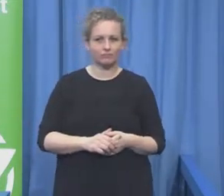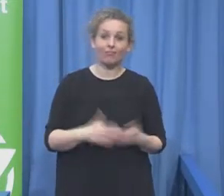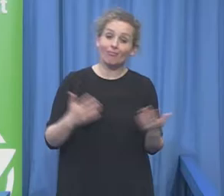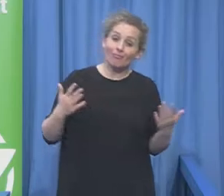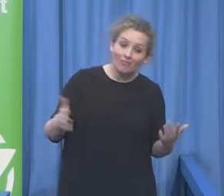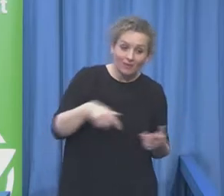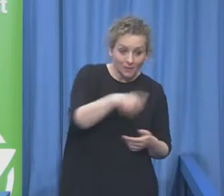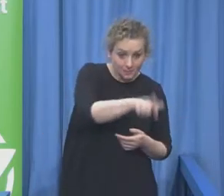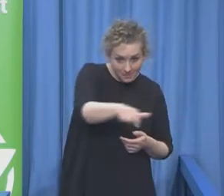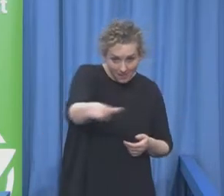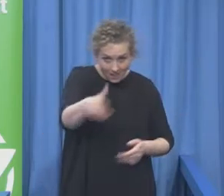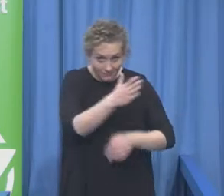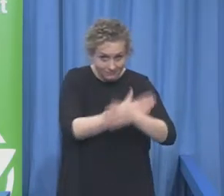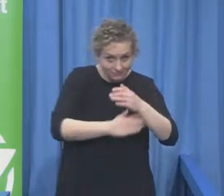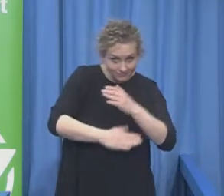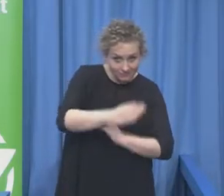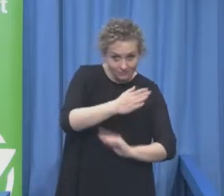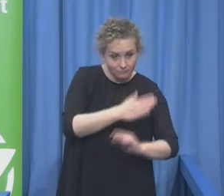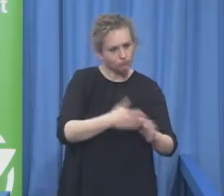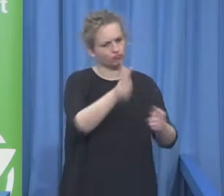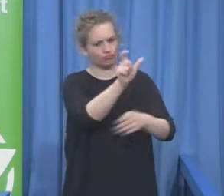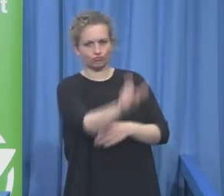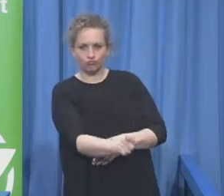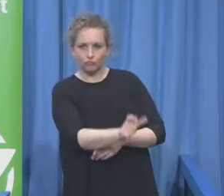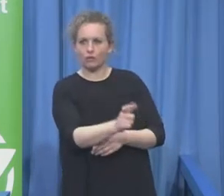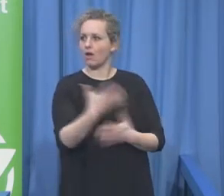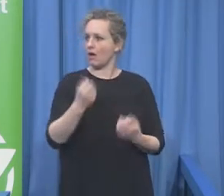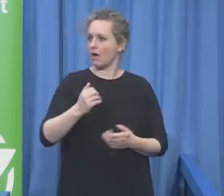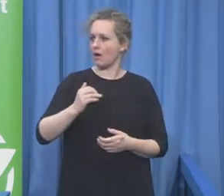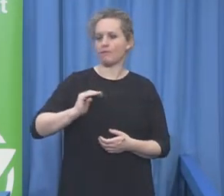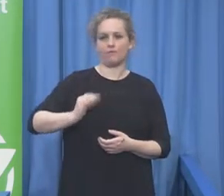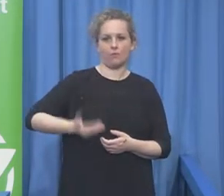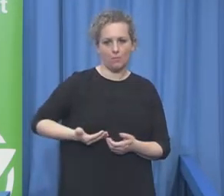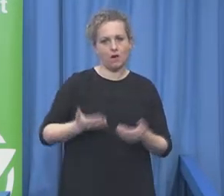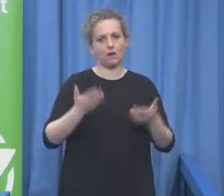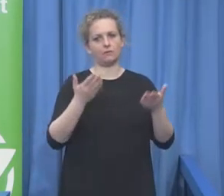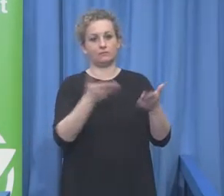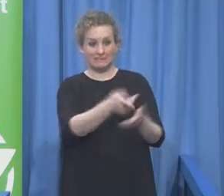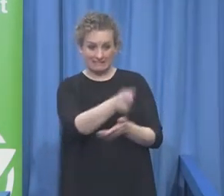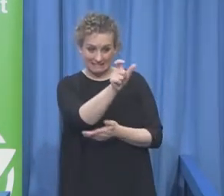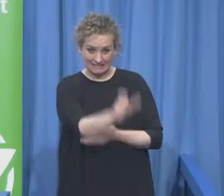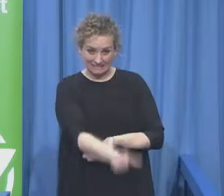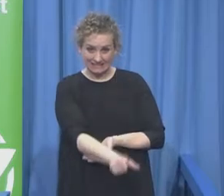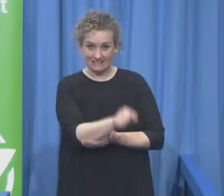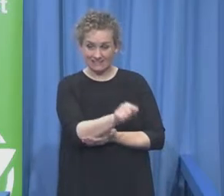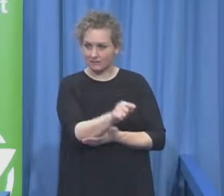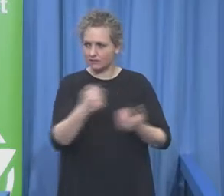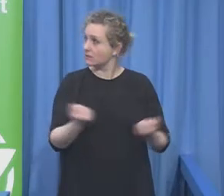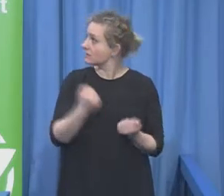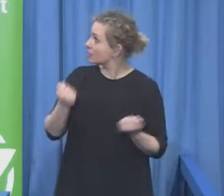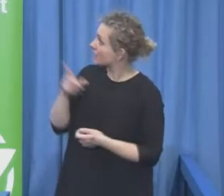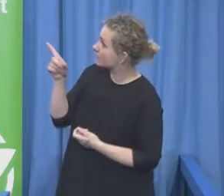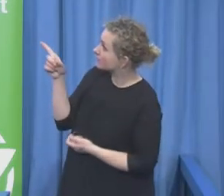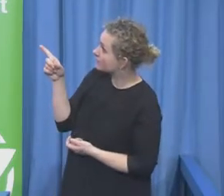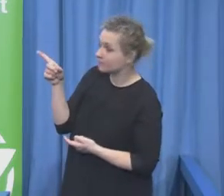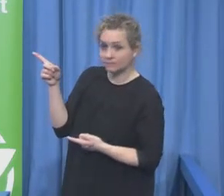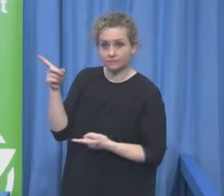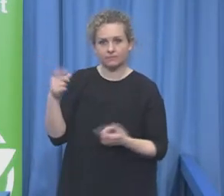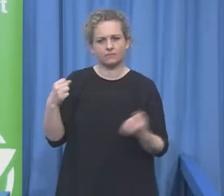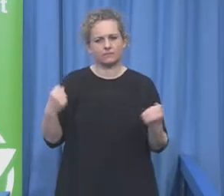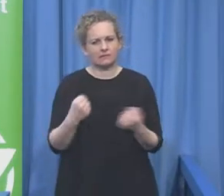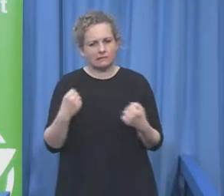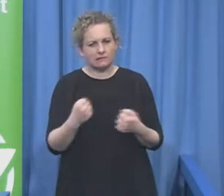family. But today, if you see, with a 6 weeks training program, she works in a company like DMART. And she is a breadwinner for the